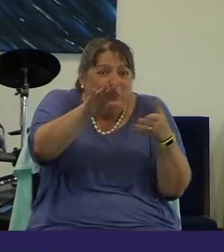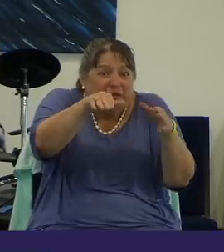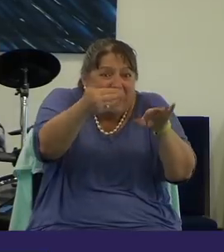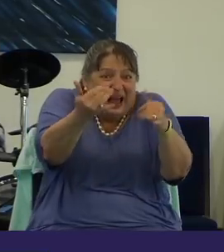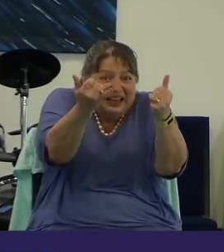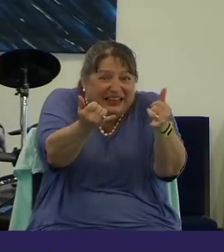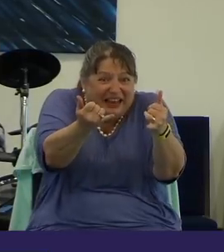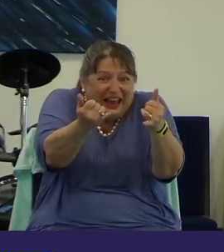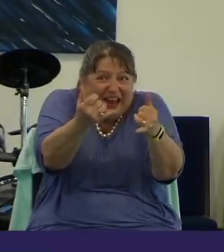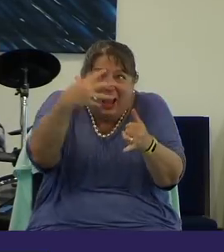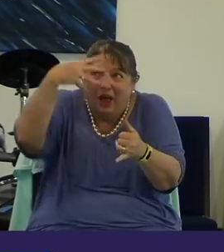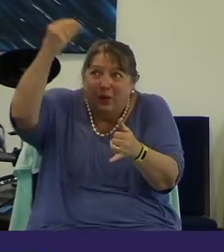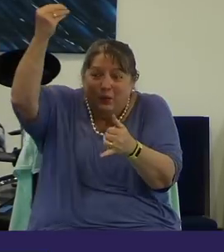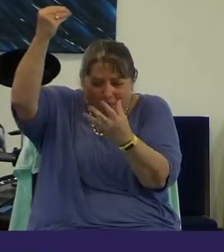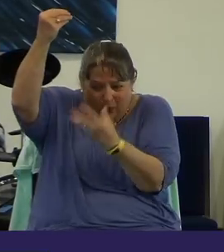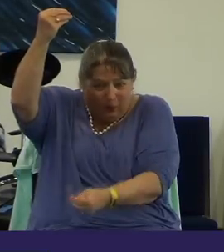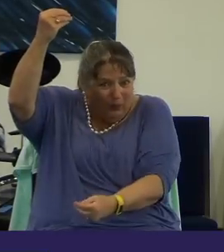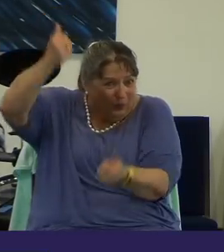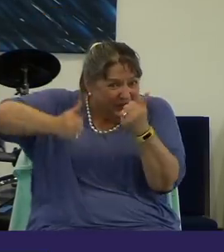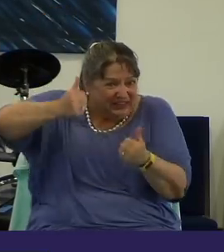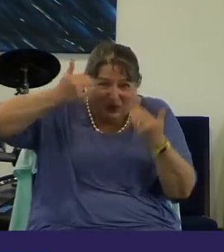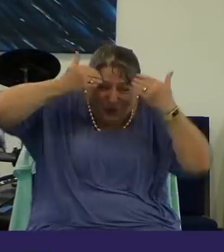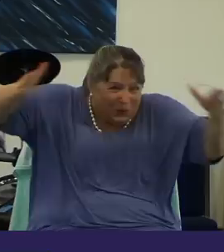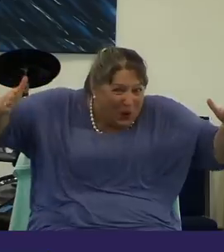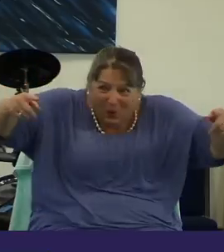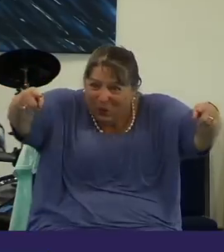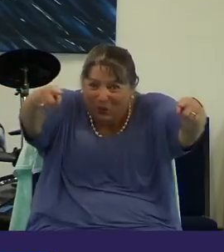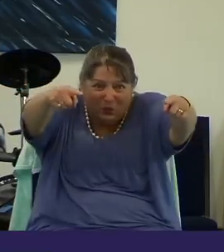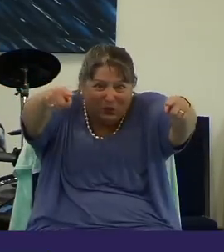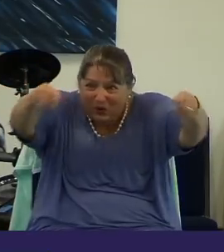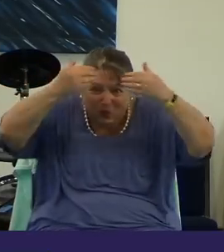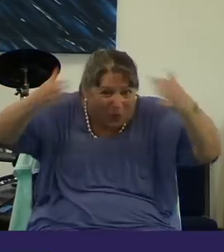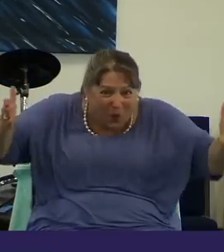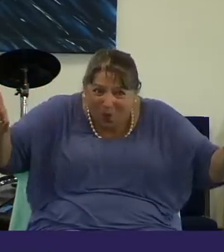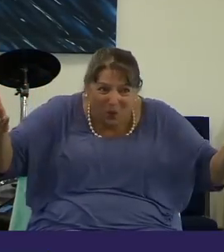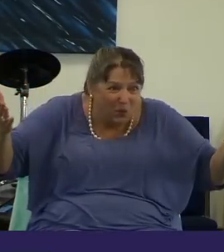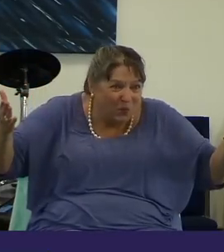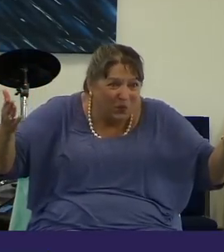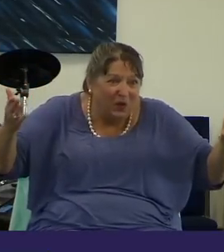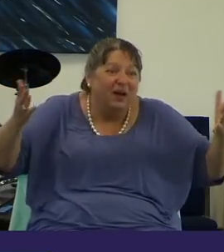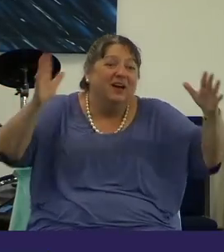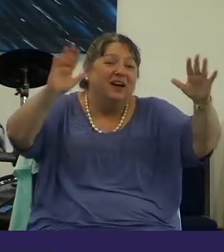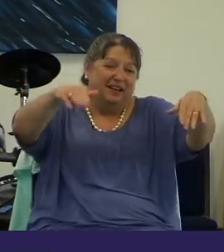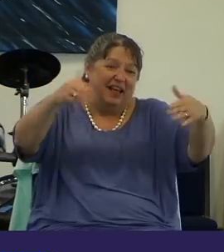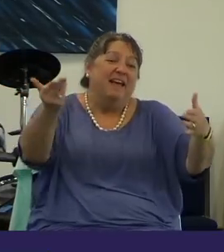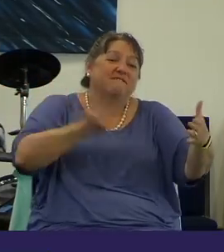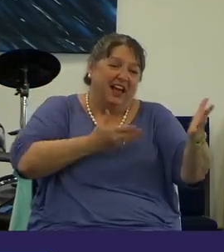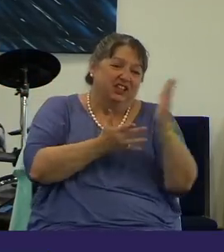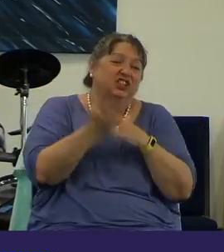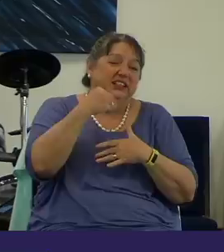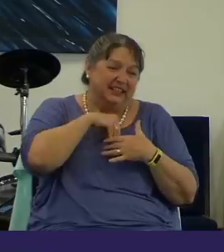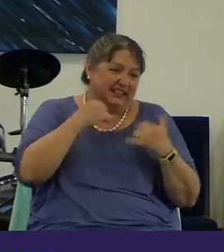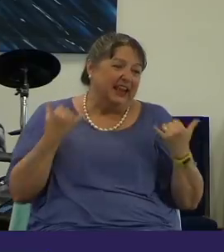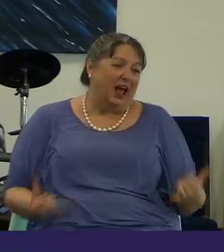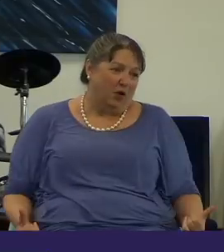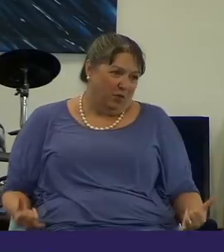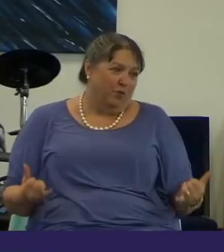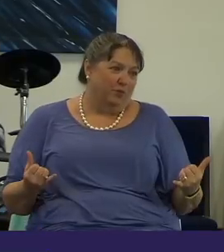tonight, if you don't know for sure where you would go, if you can't honestly tell me, I know exactly where I'm going and I know